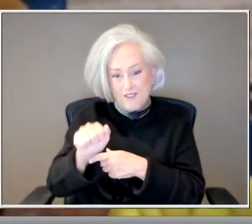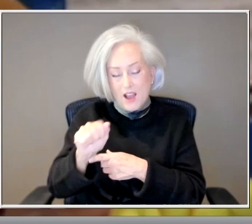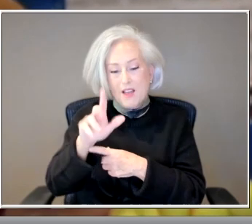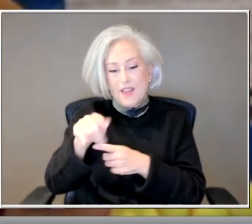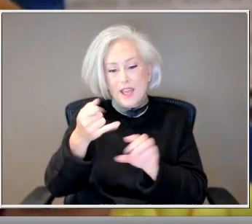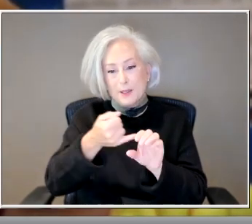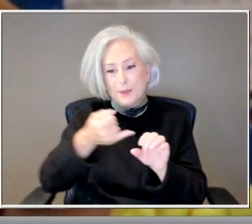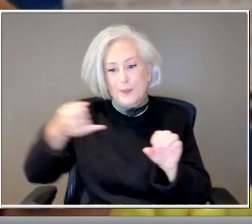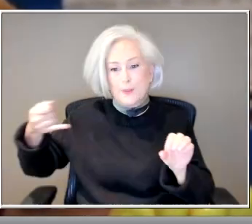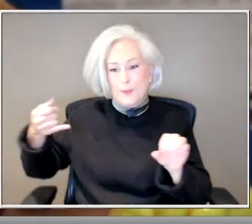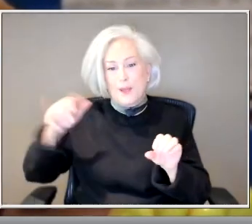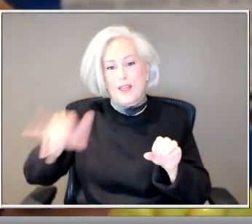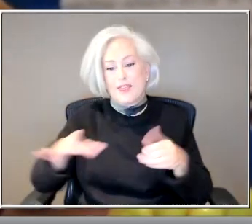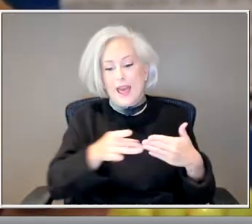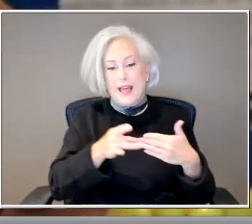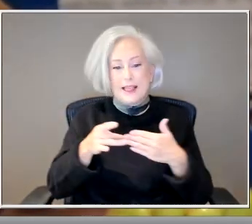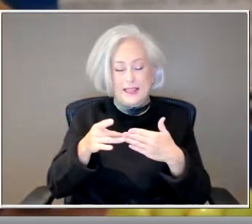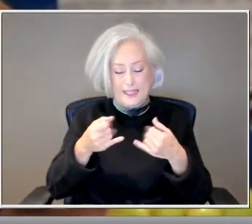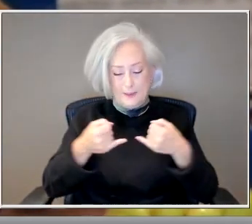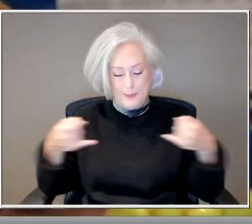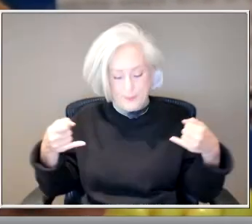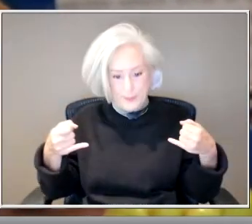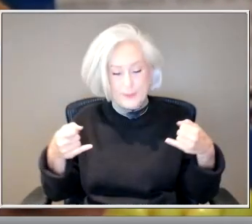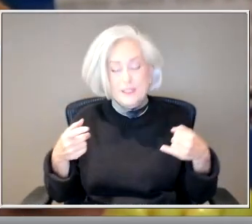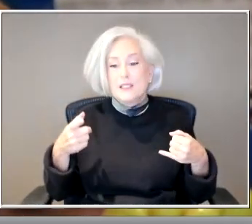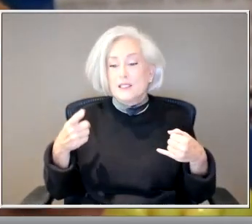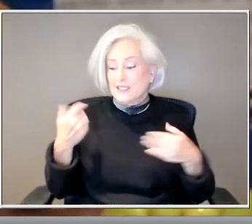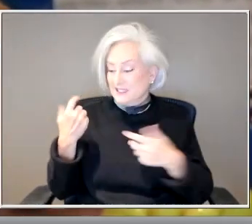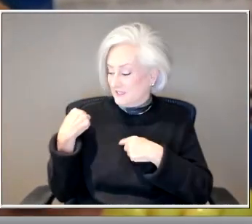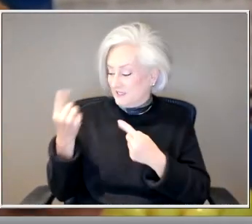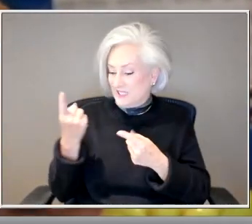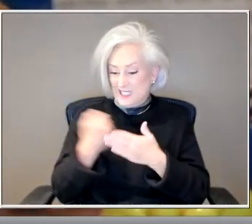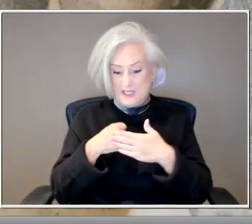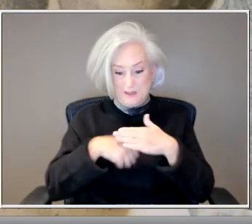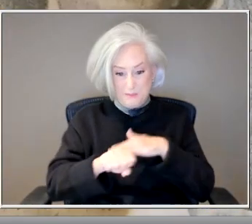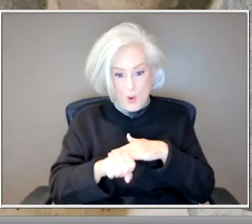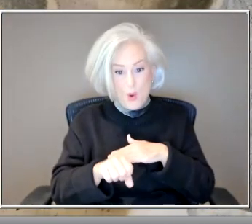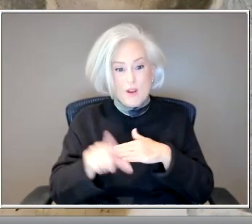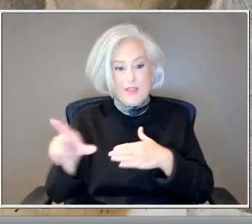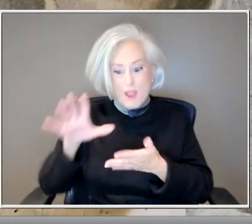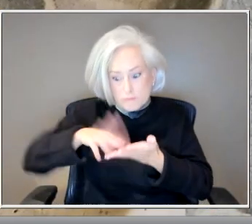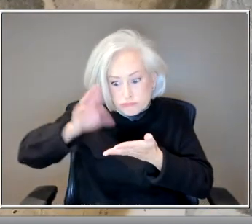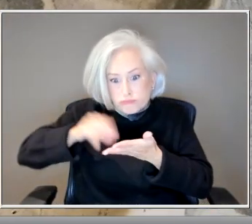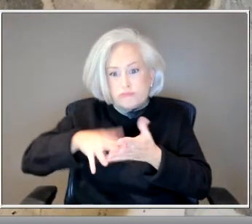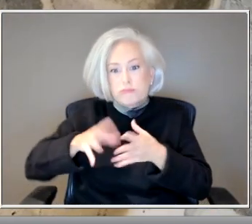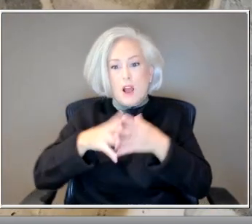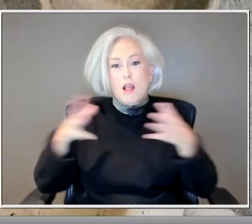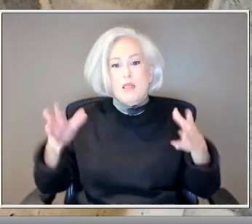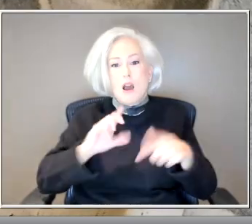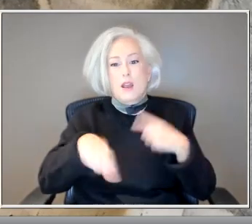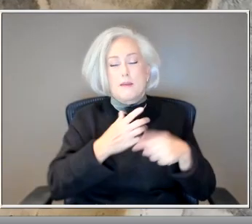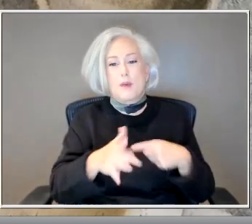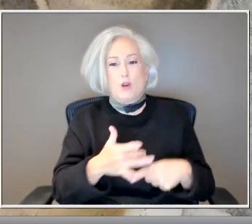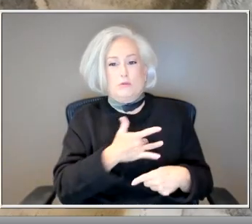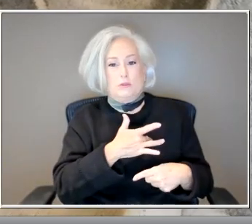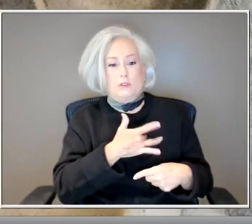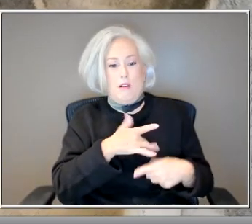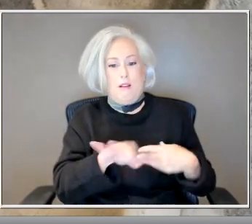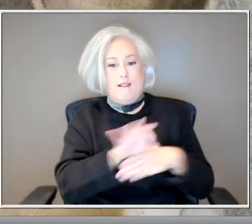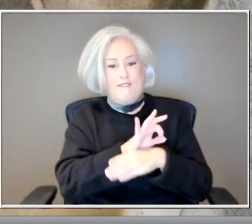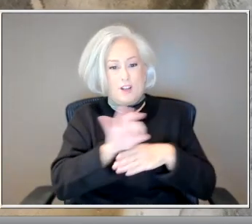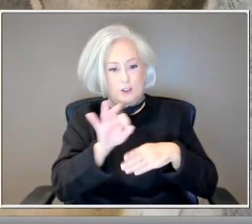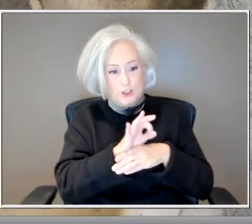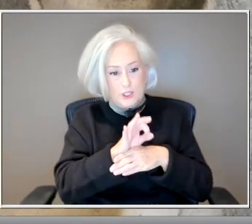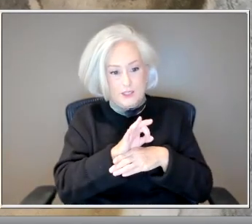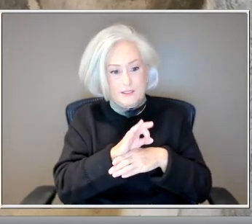born have been one long crash course in cardiology. A journey so remarkable that when Ann was a toddler, her story was